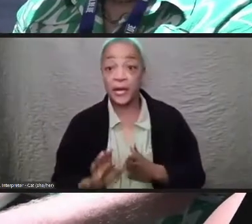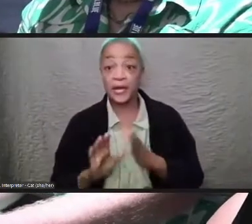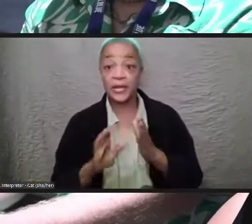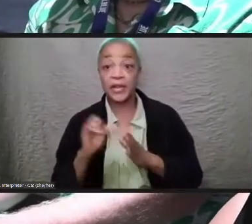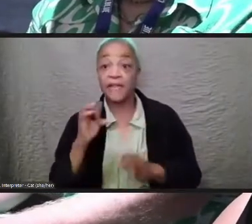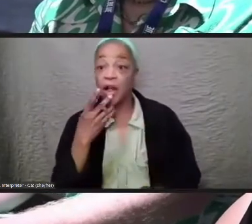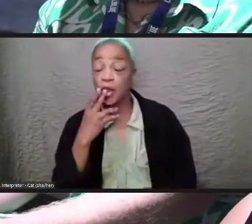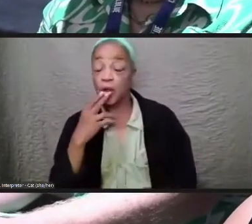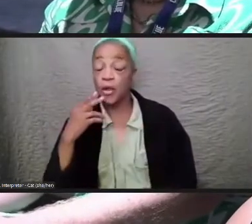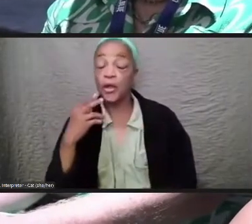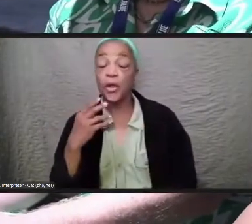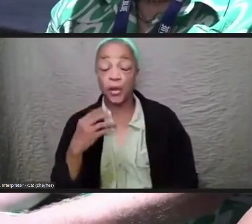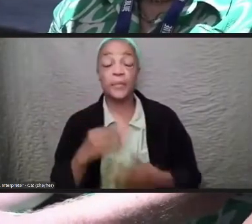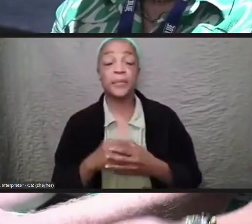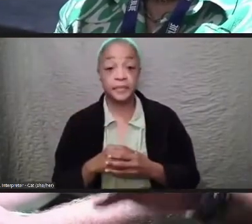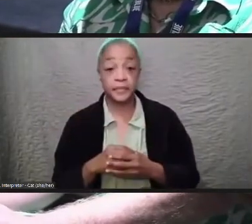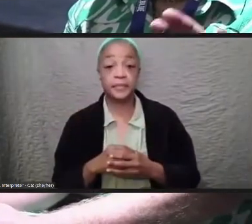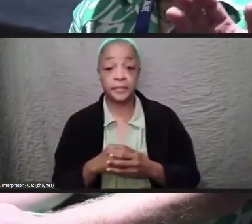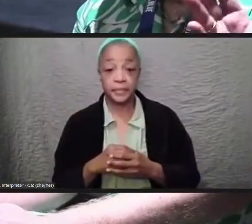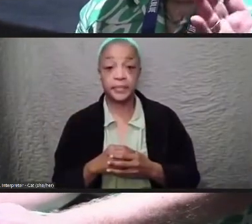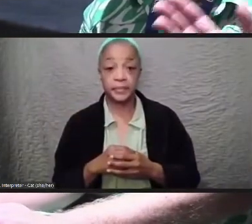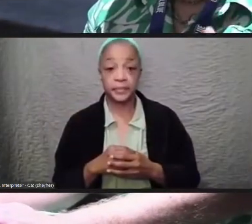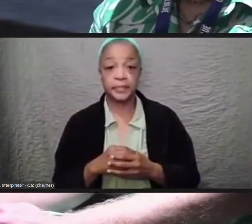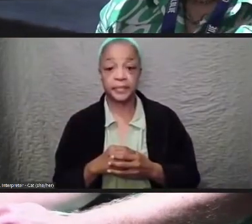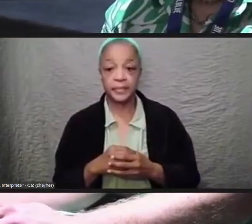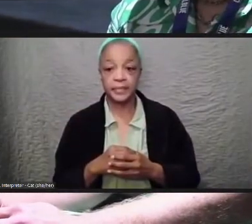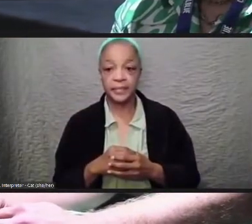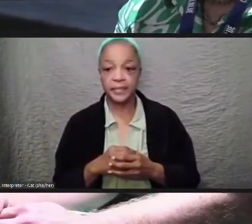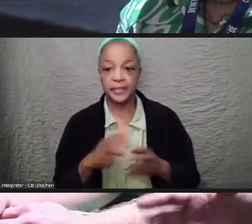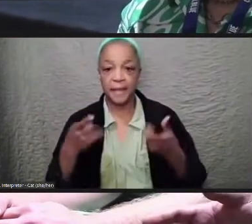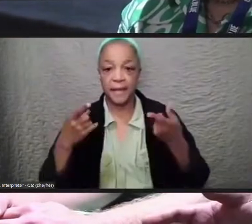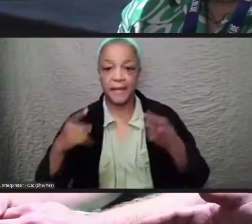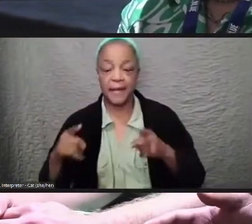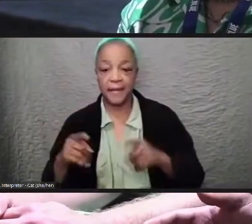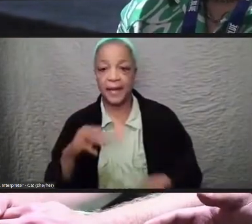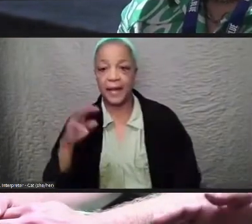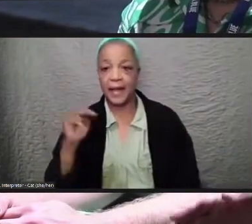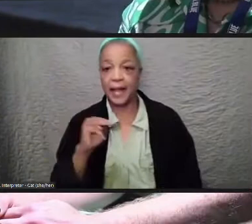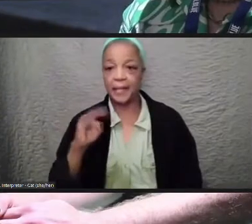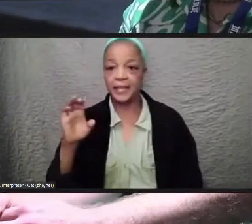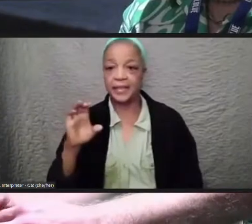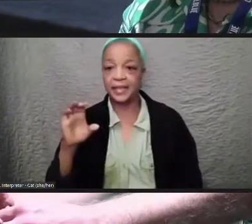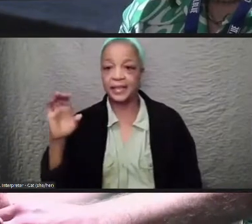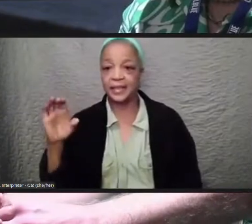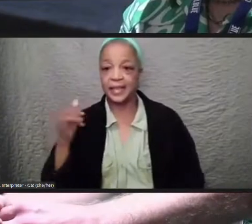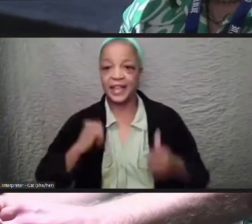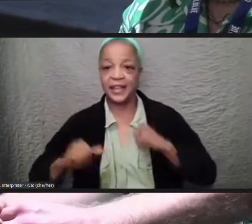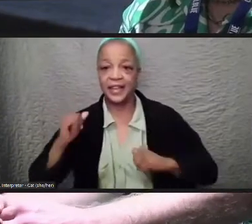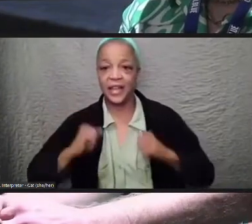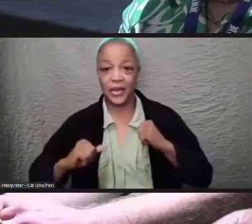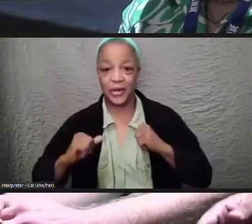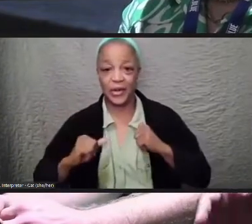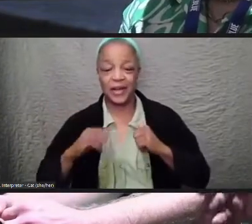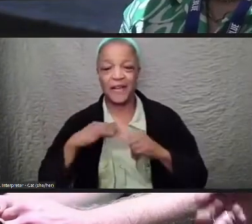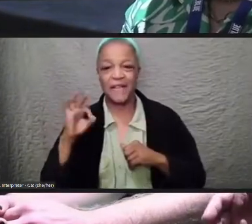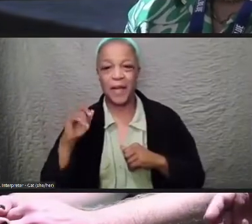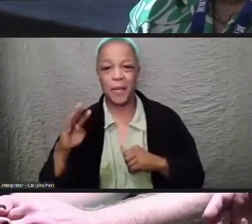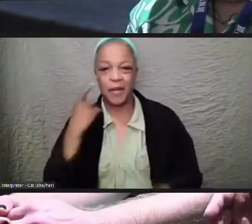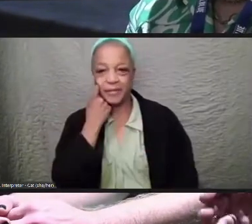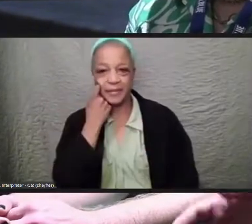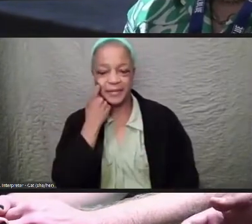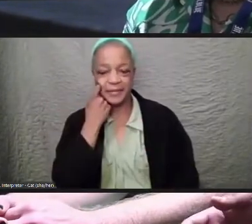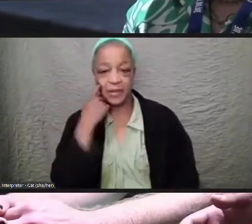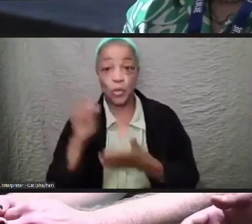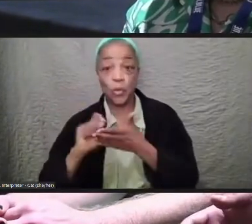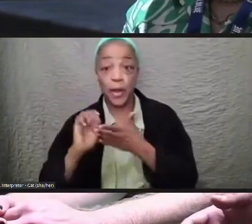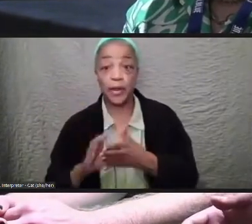color that was held at the MCC Theater in February. And the writers